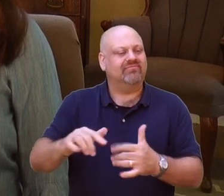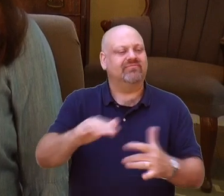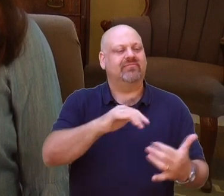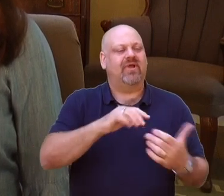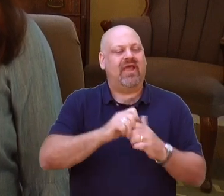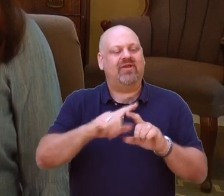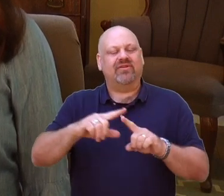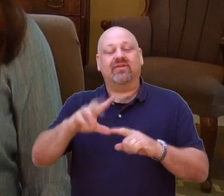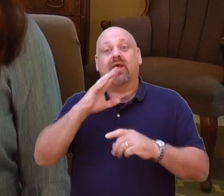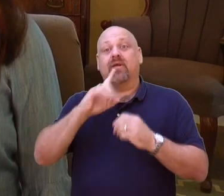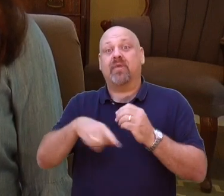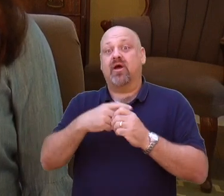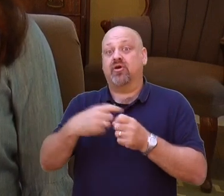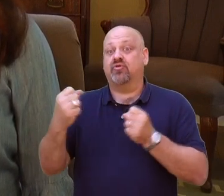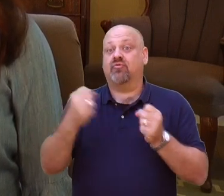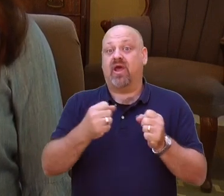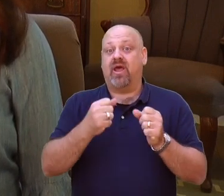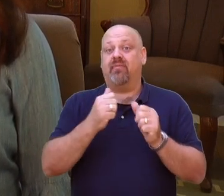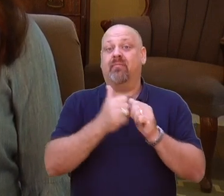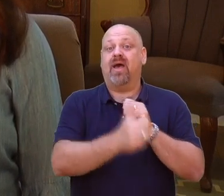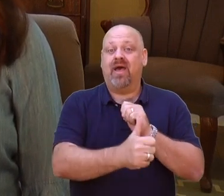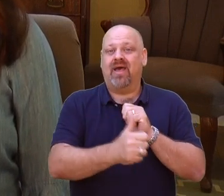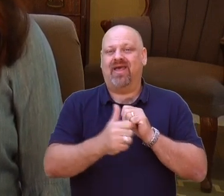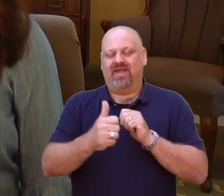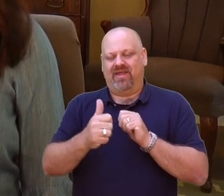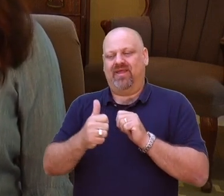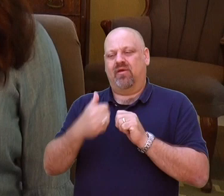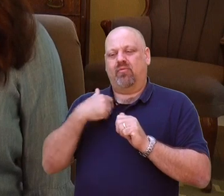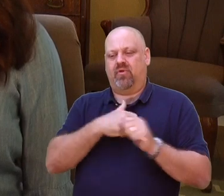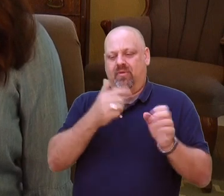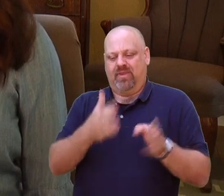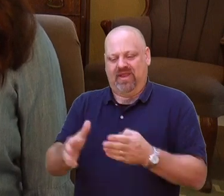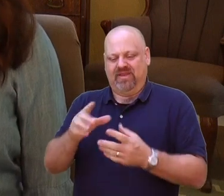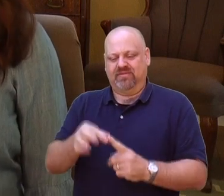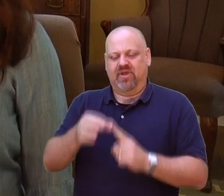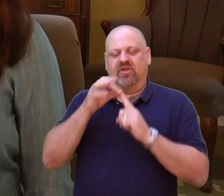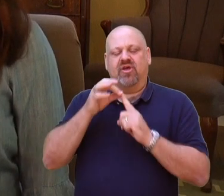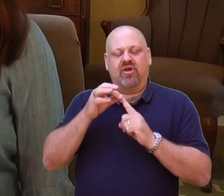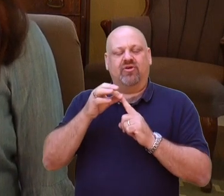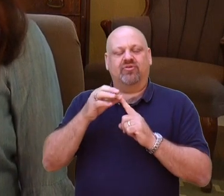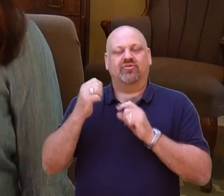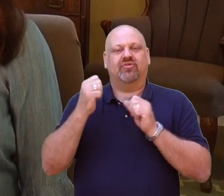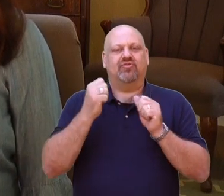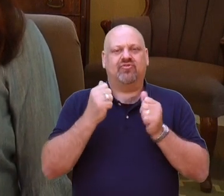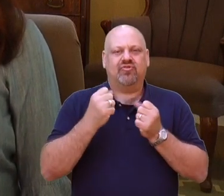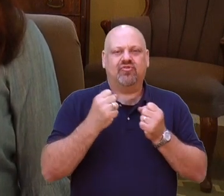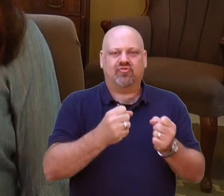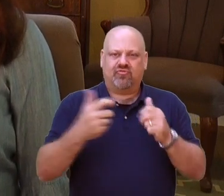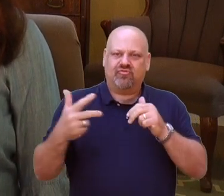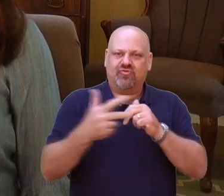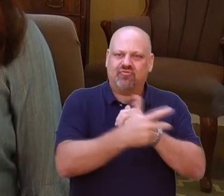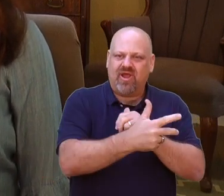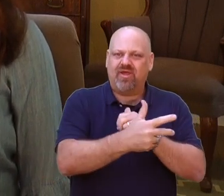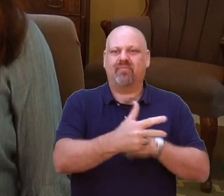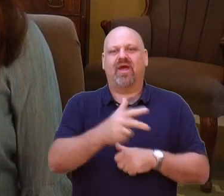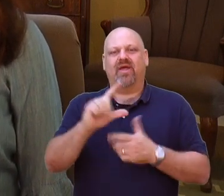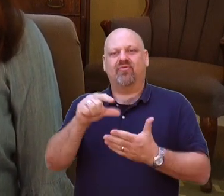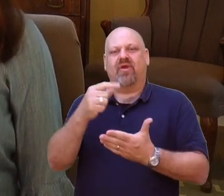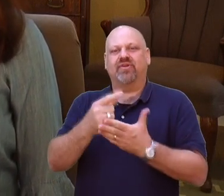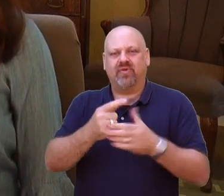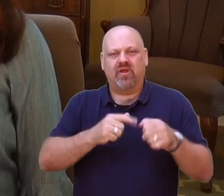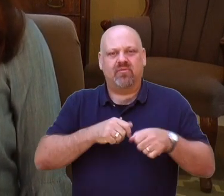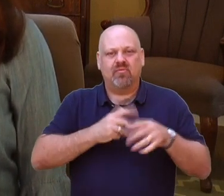see signs that are congratulating them. So when you're out and about, and speaking of drive-by, we are planning a special